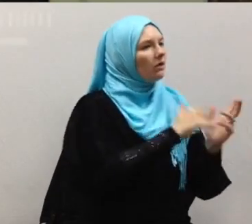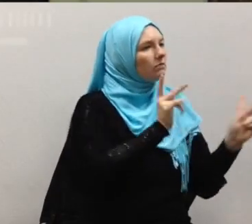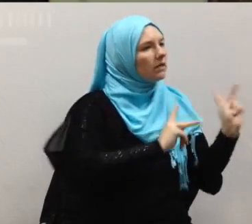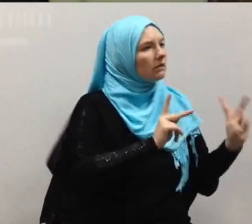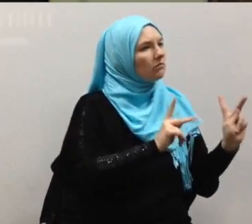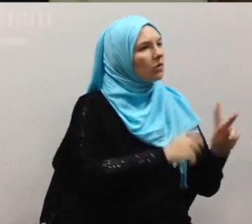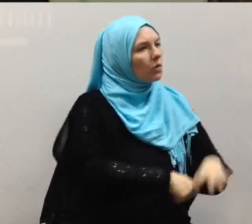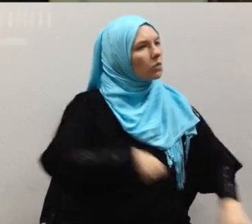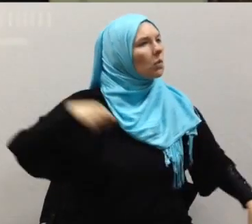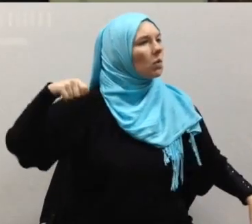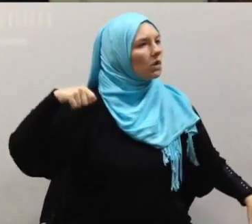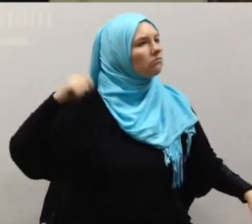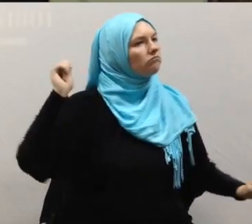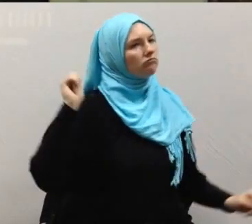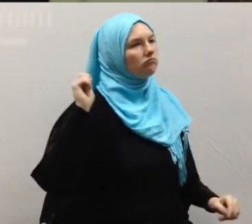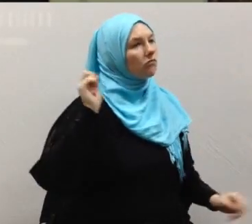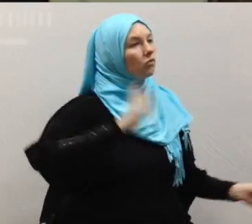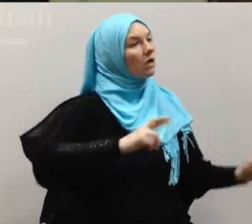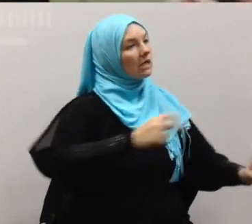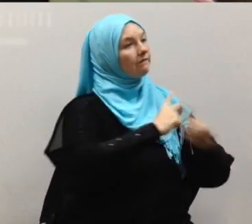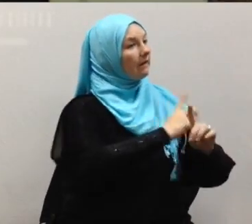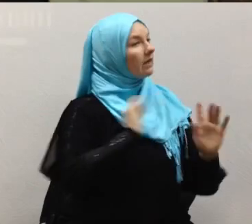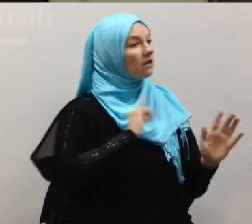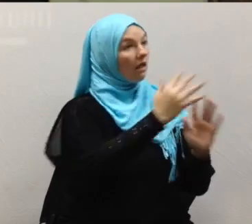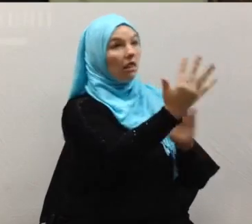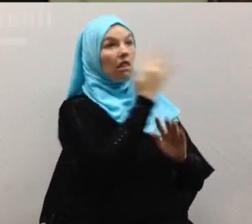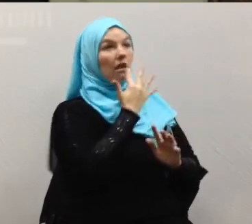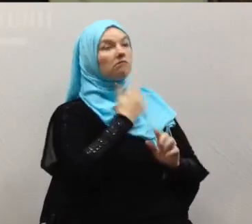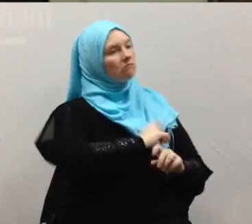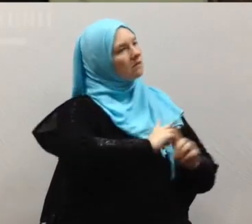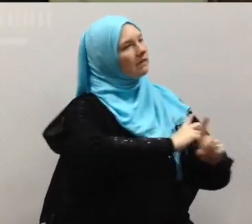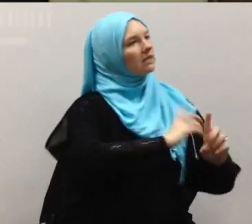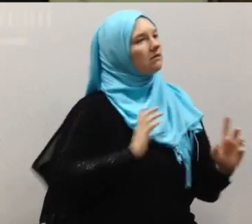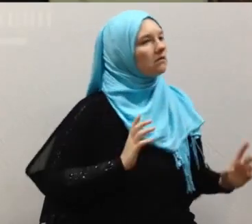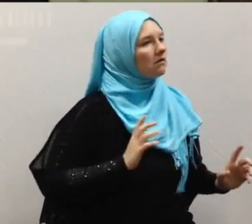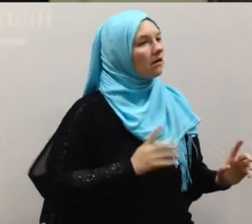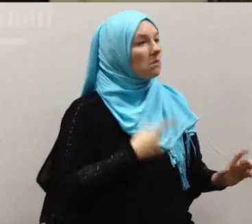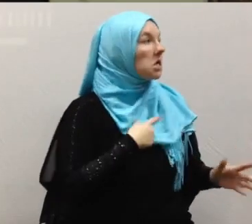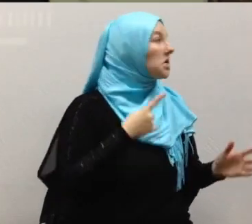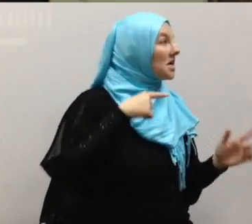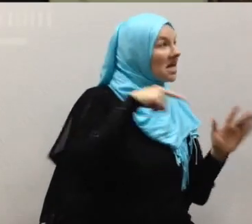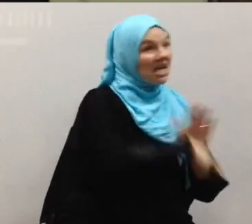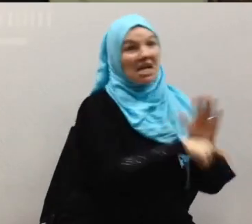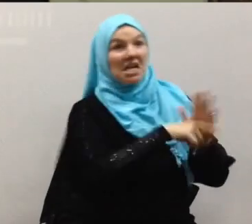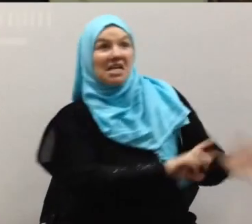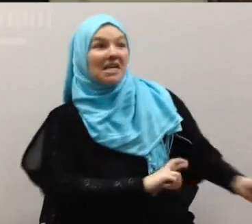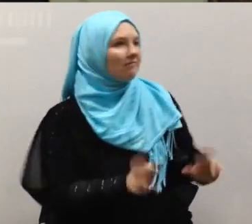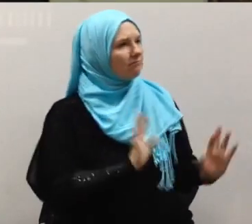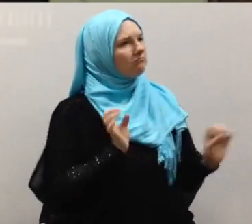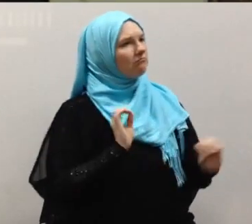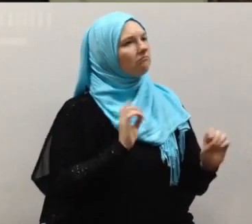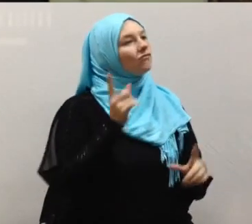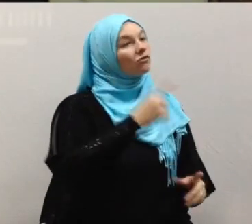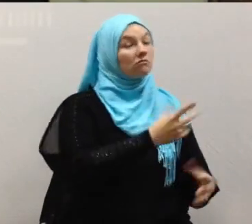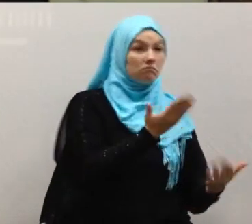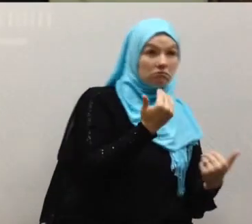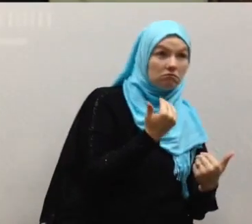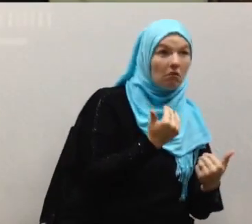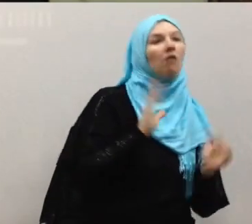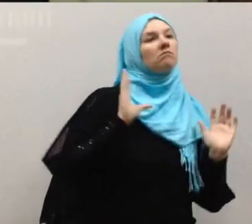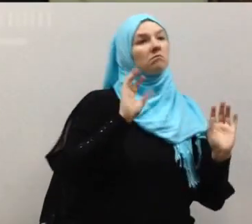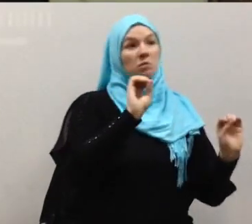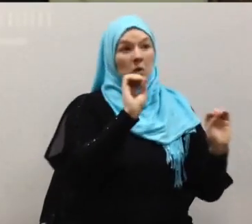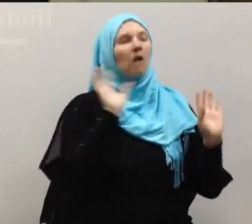themselves in case they are attacked because of what happened before. But they would rather get in